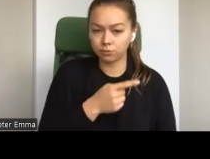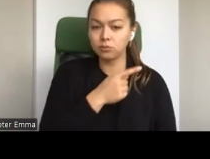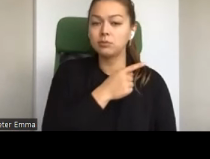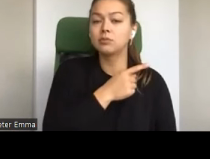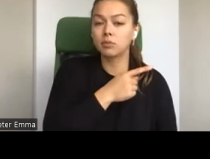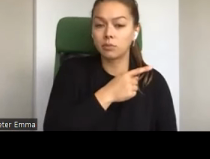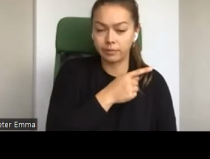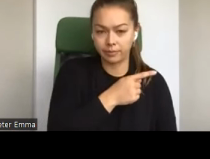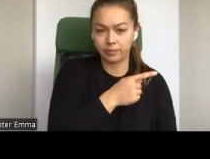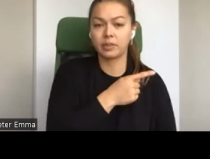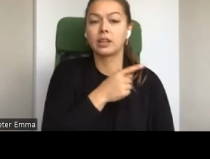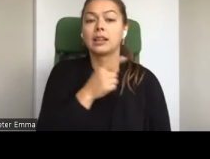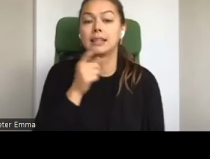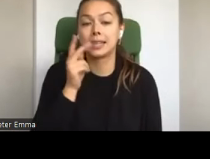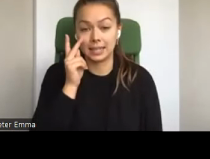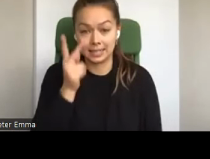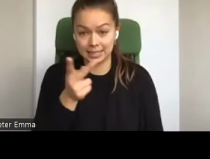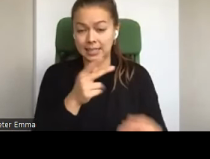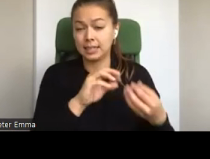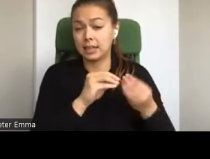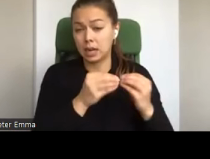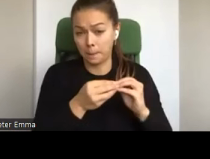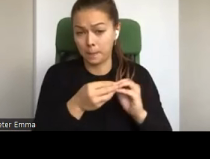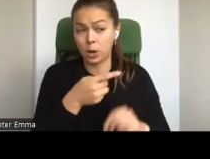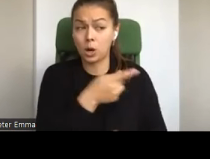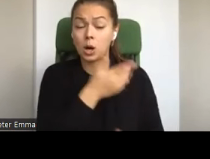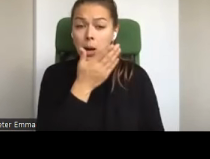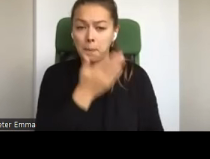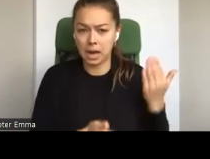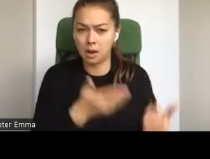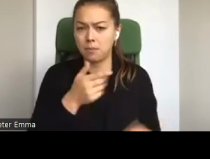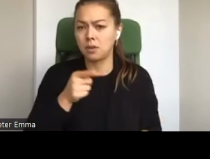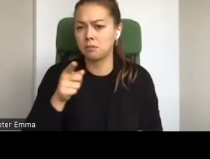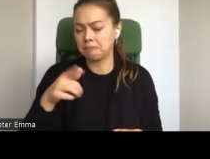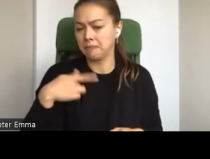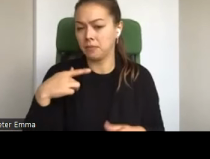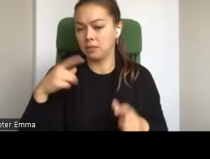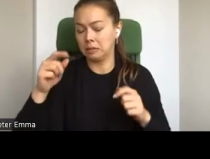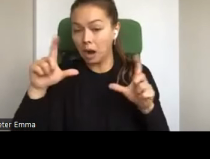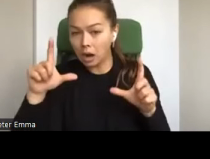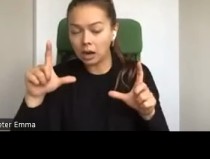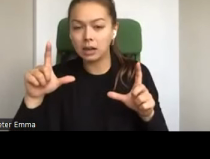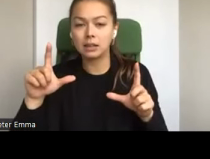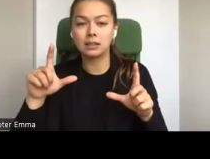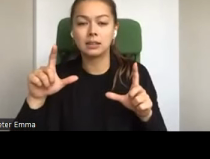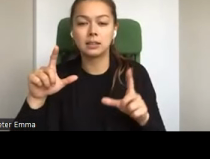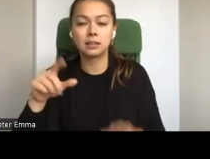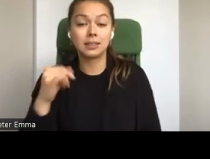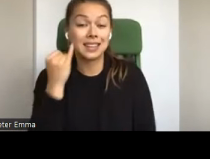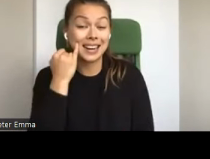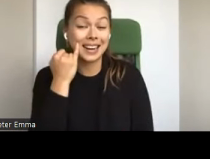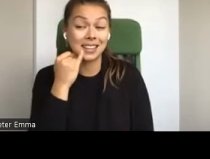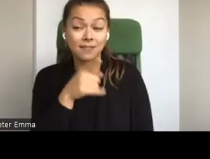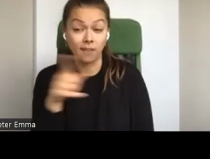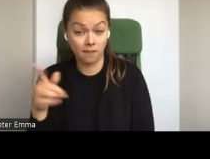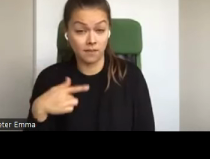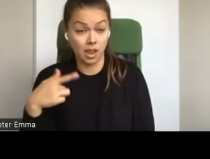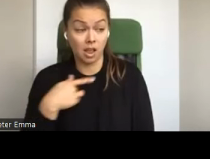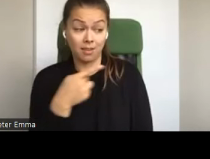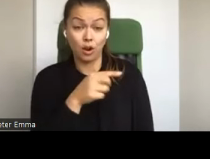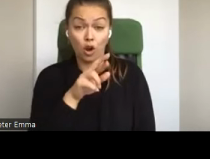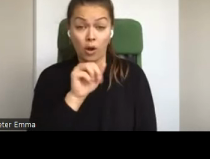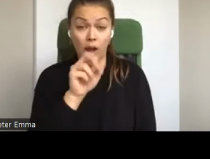may surprise you in terms of prevalence. If you were hoping that this is relatively rare, when you look at the